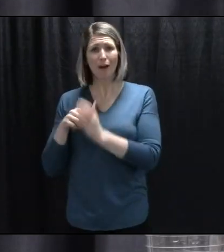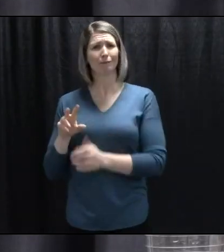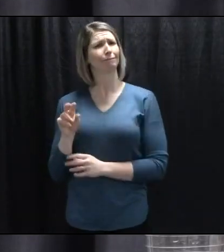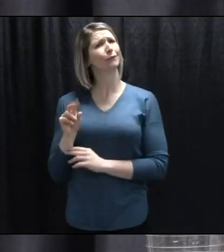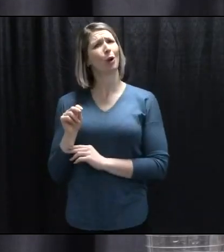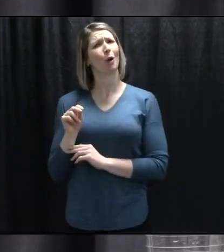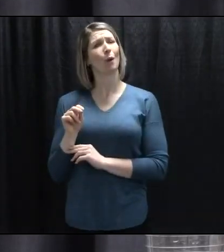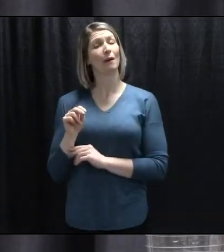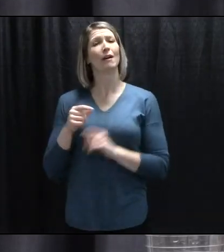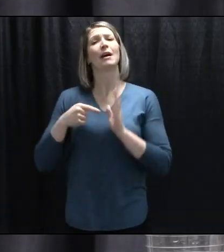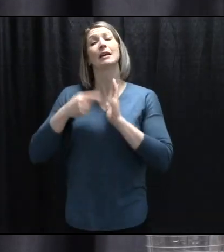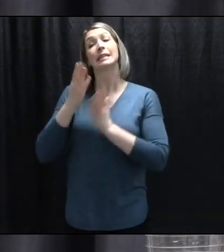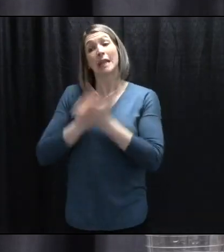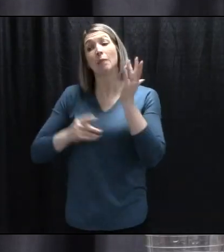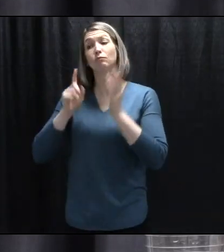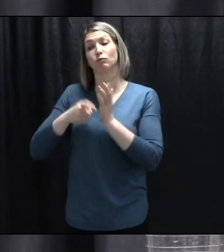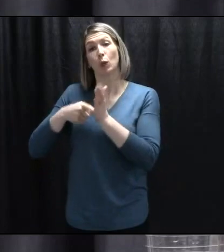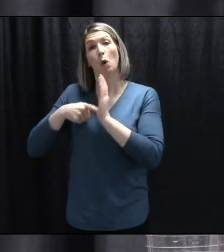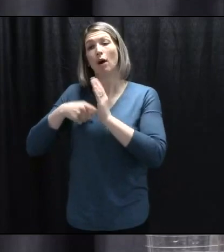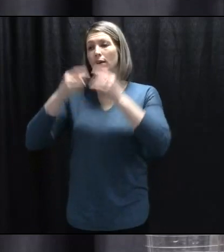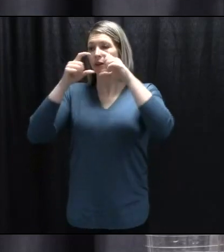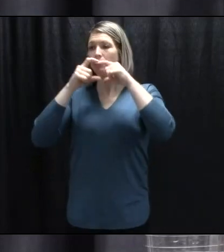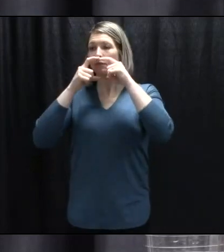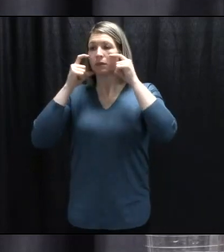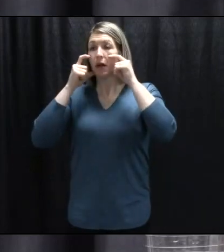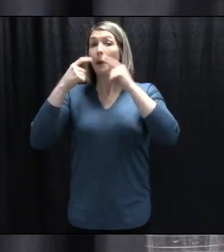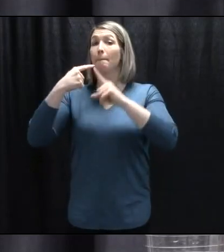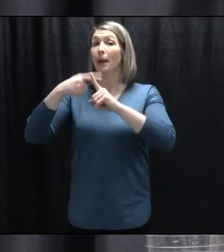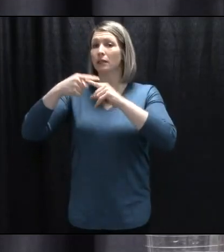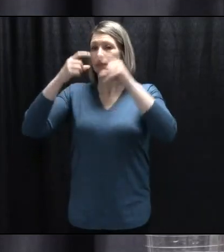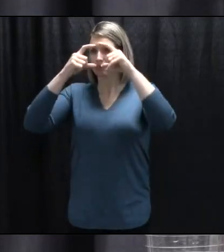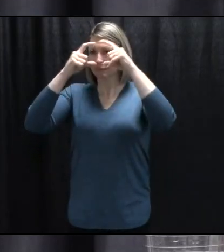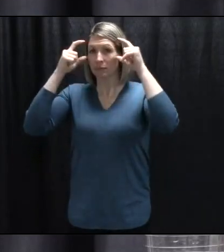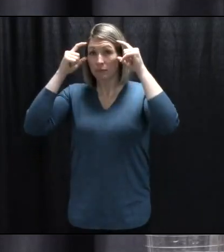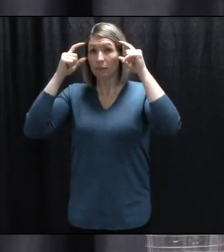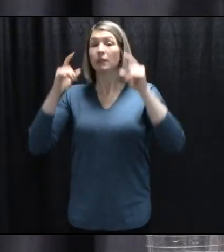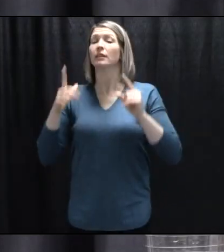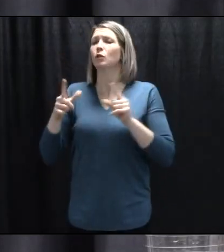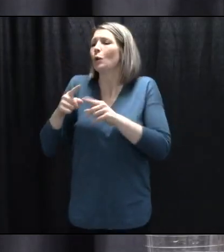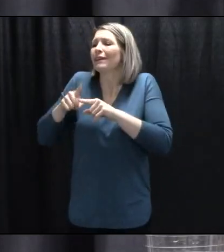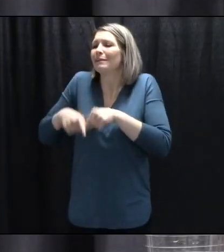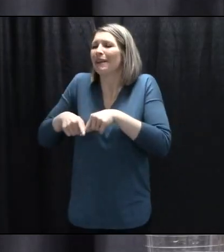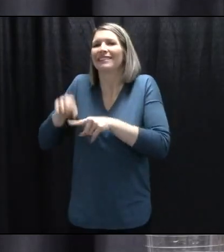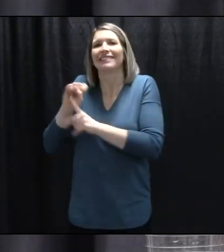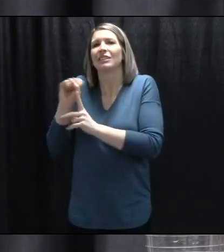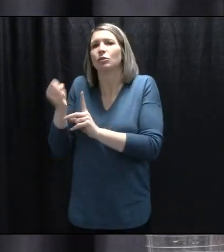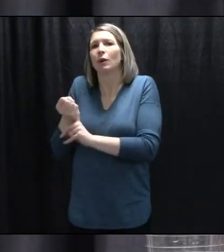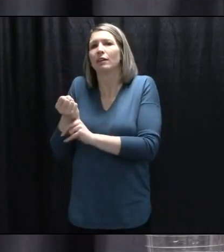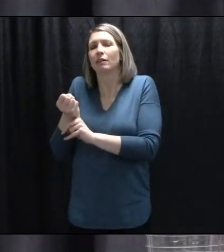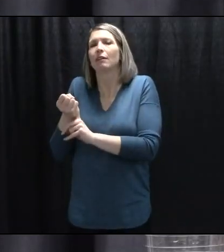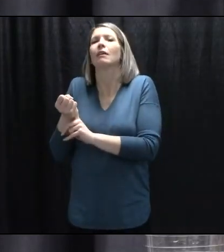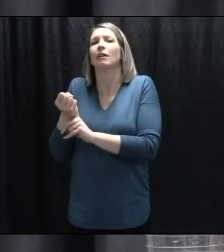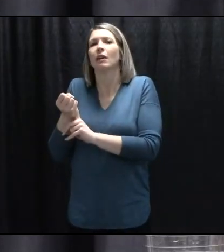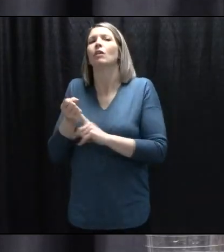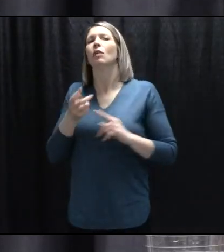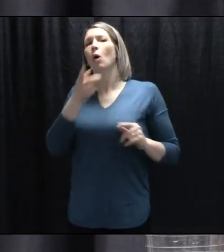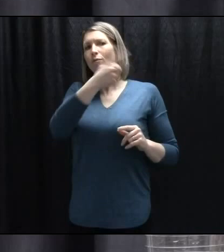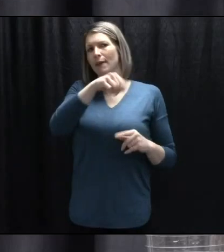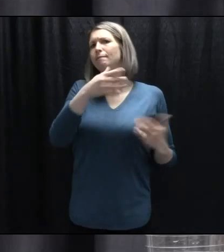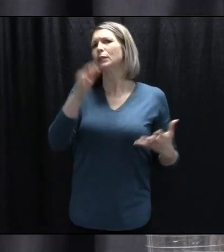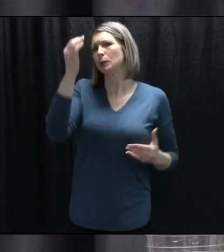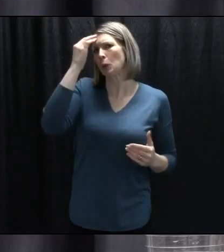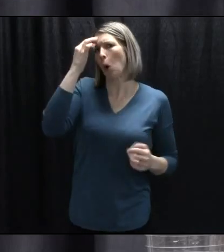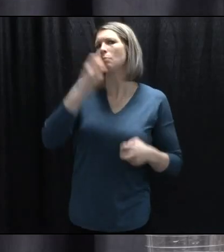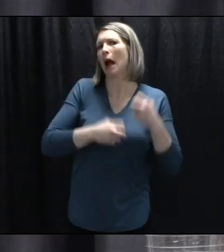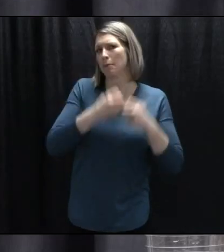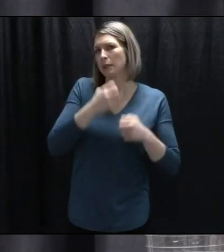and a full face shield, along with whatever other PPE is appropriate, would be appropriate. So we need to make